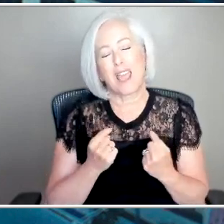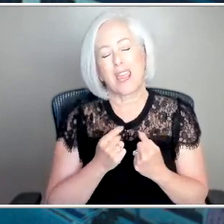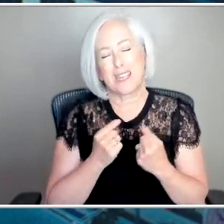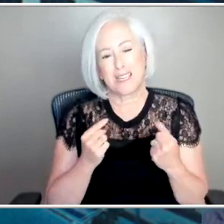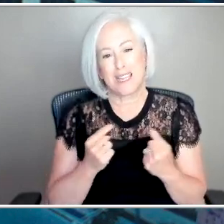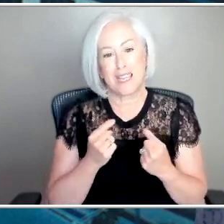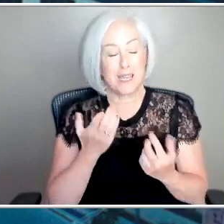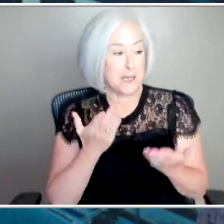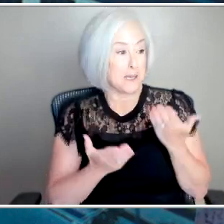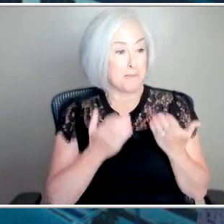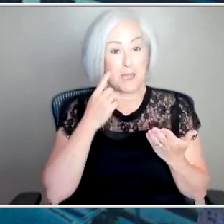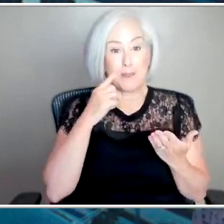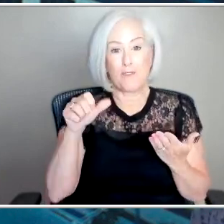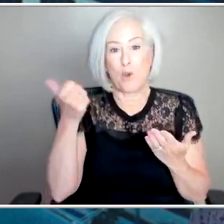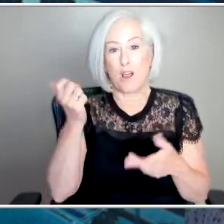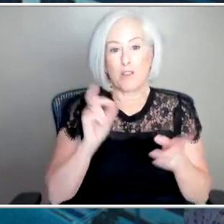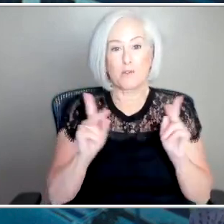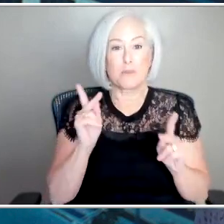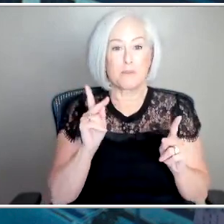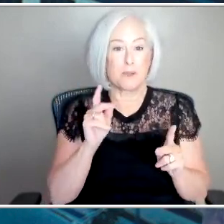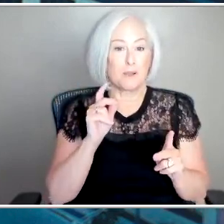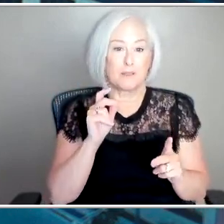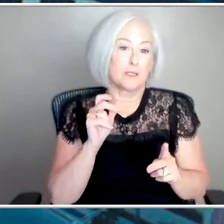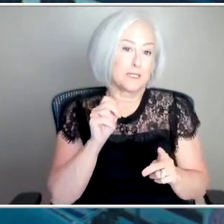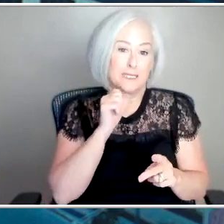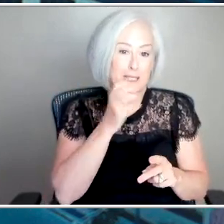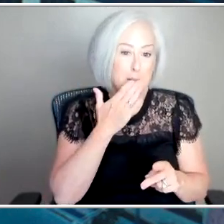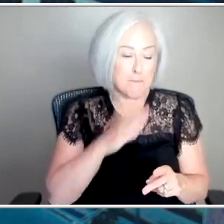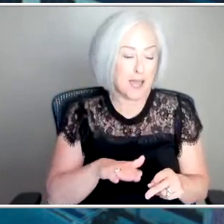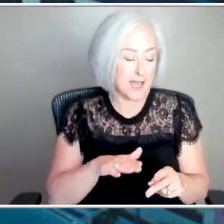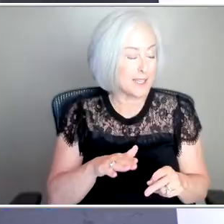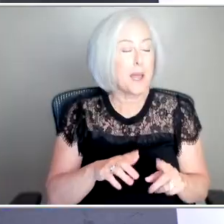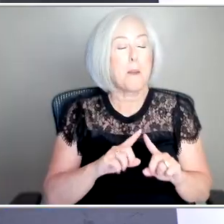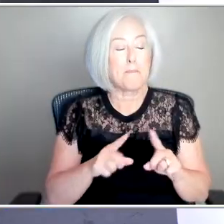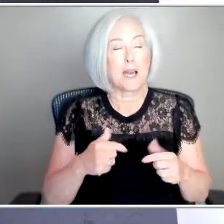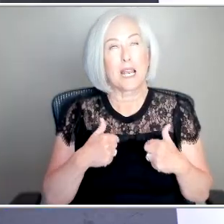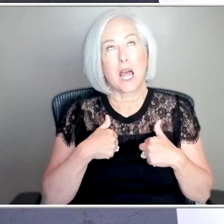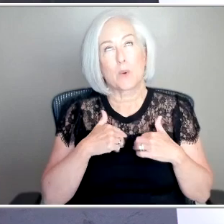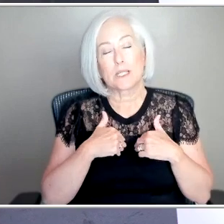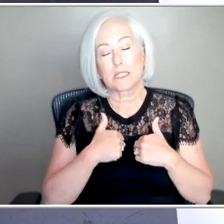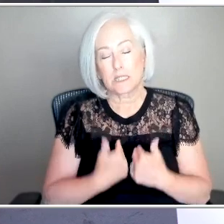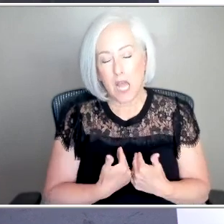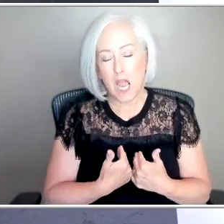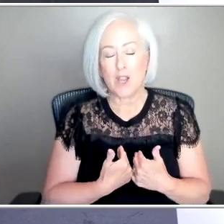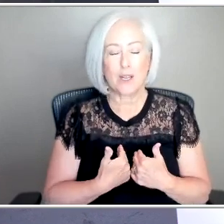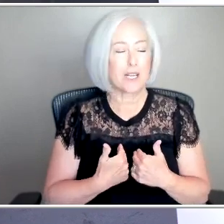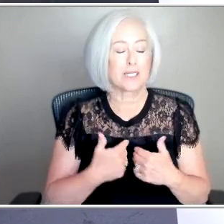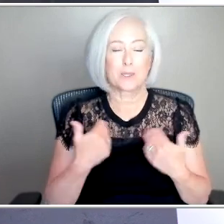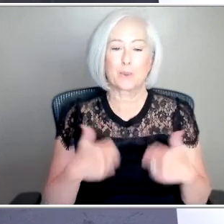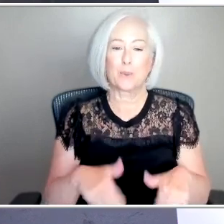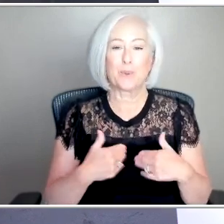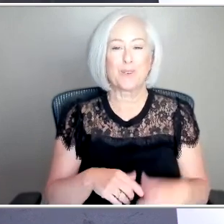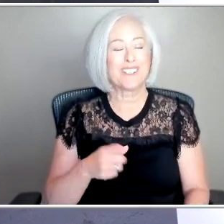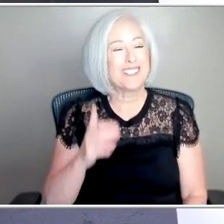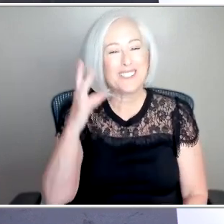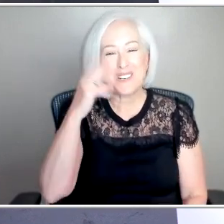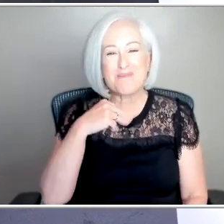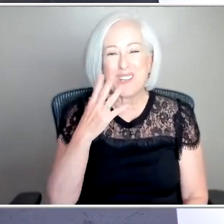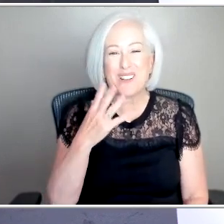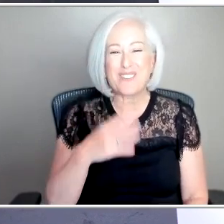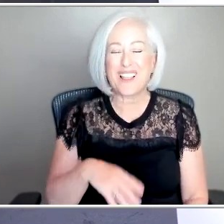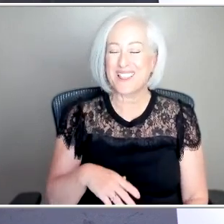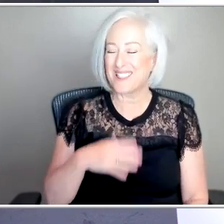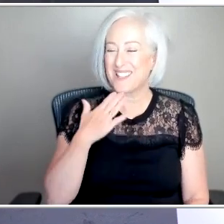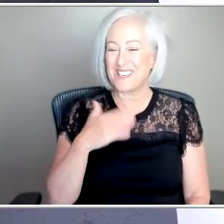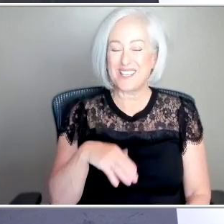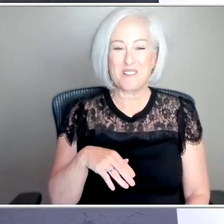but No. being tired and everything, I was just extra. You say big, we say beautiful. You are a beautiful person. Extra achy. So. And